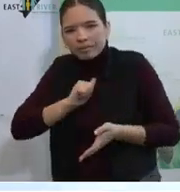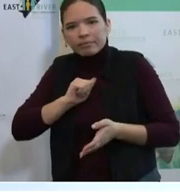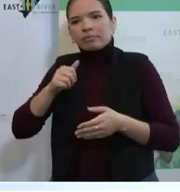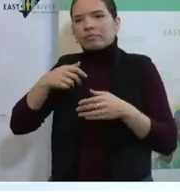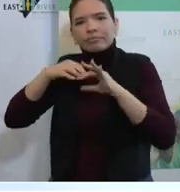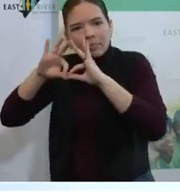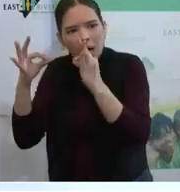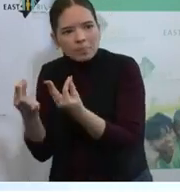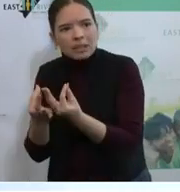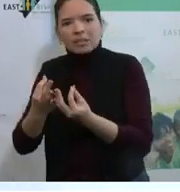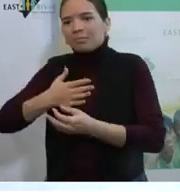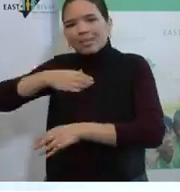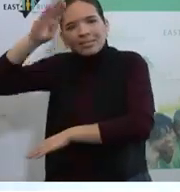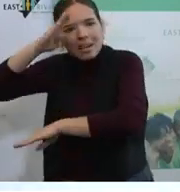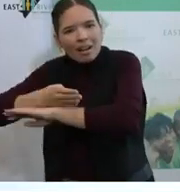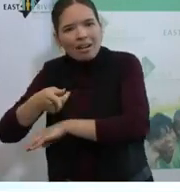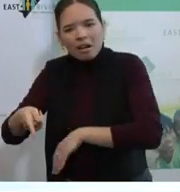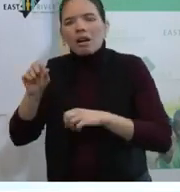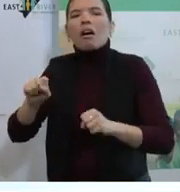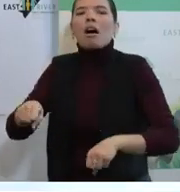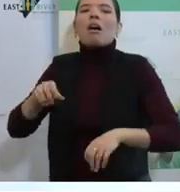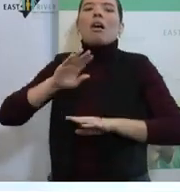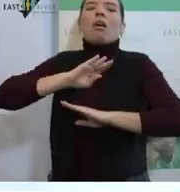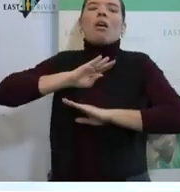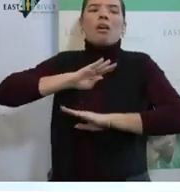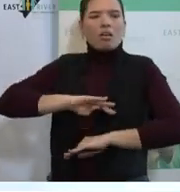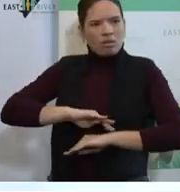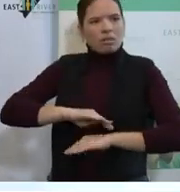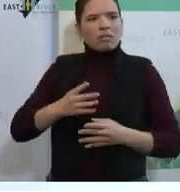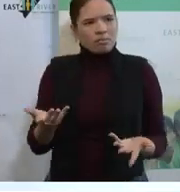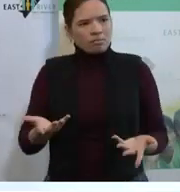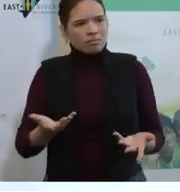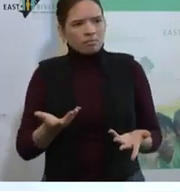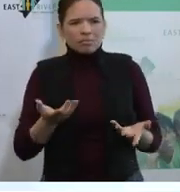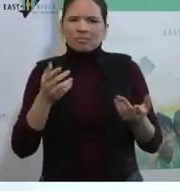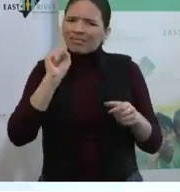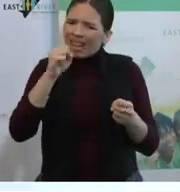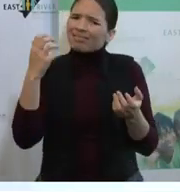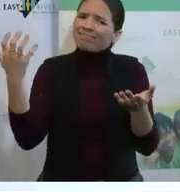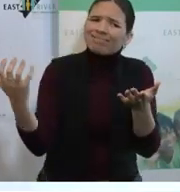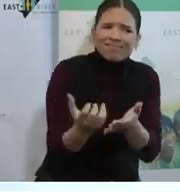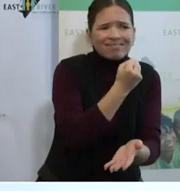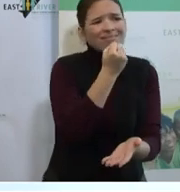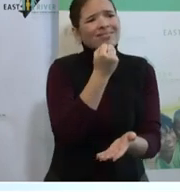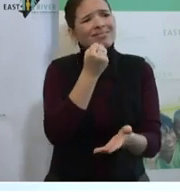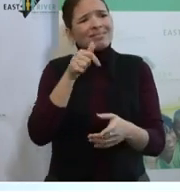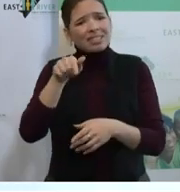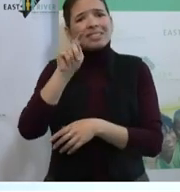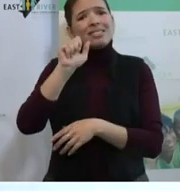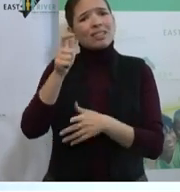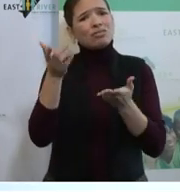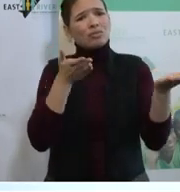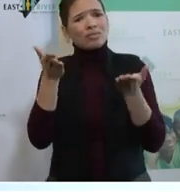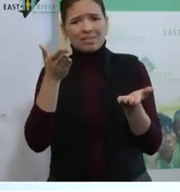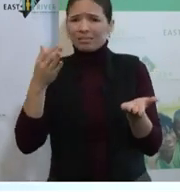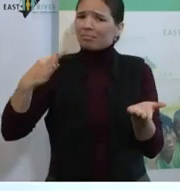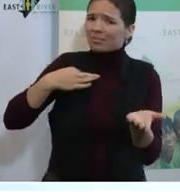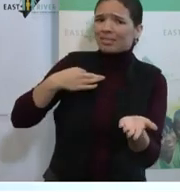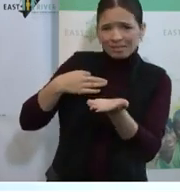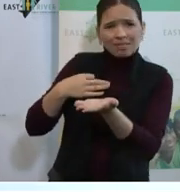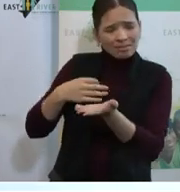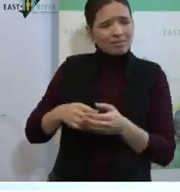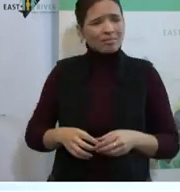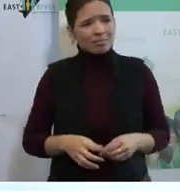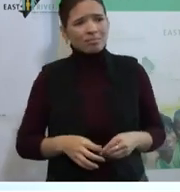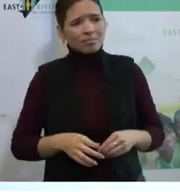huge help. I encourage others to use and utilize the tax services as well, because I was able to use the tax